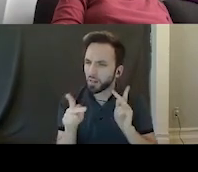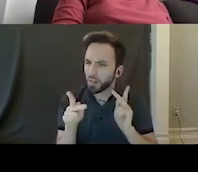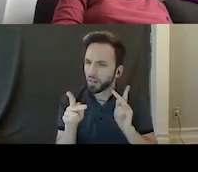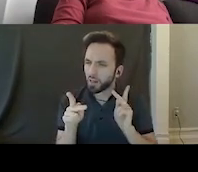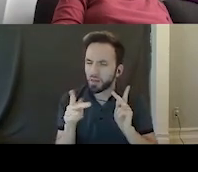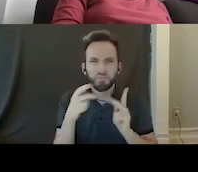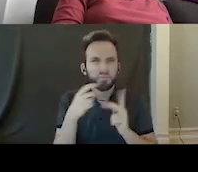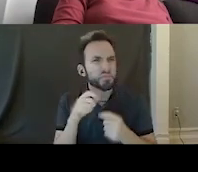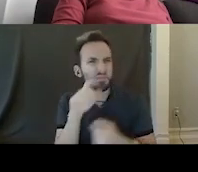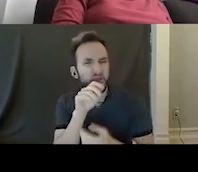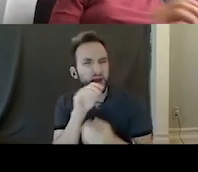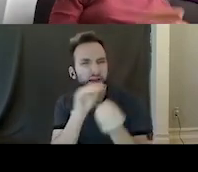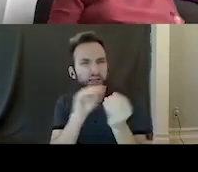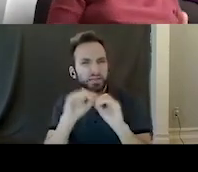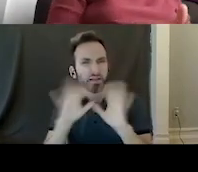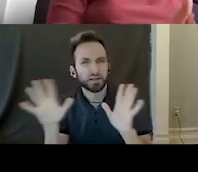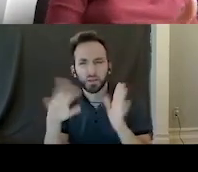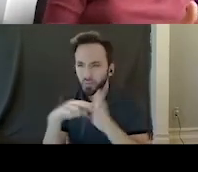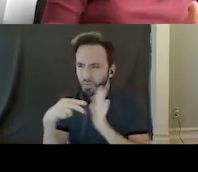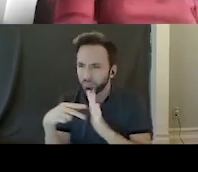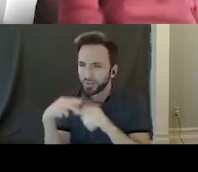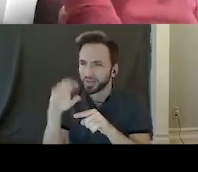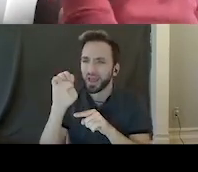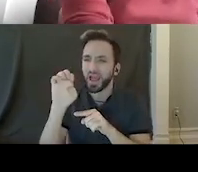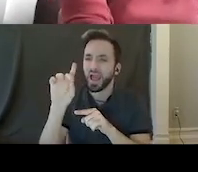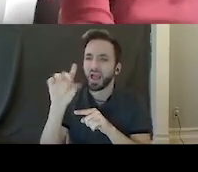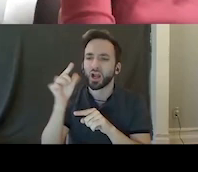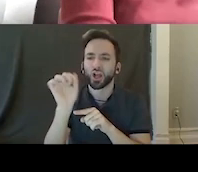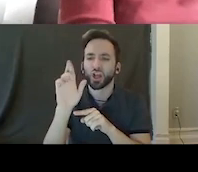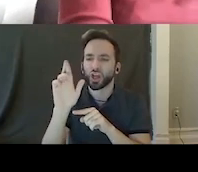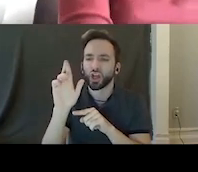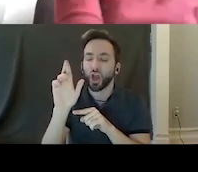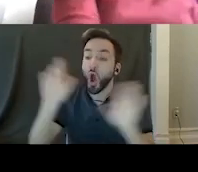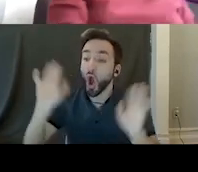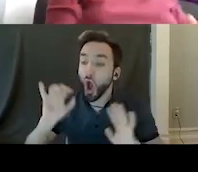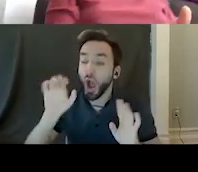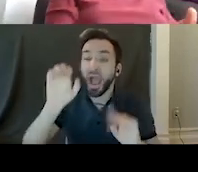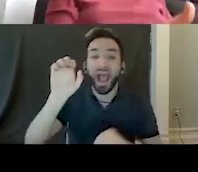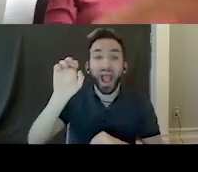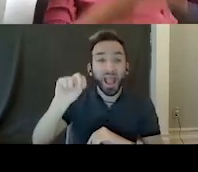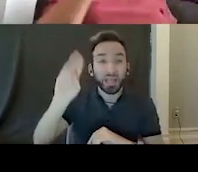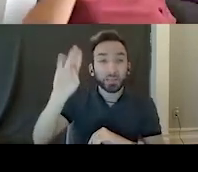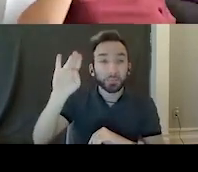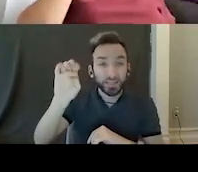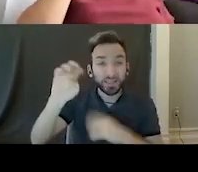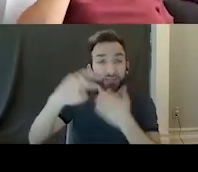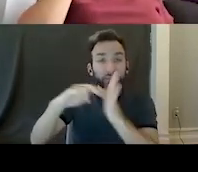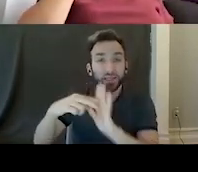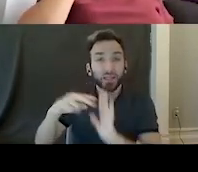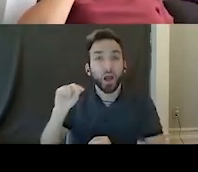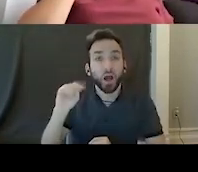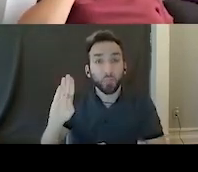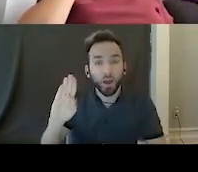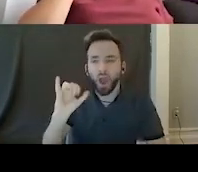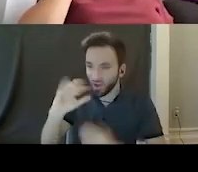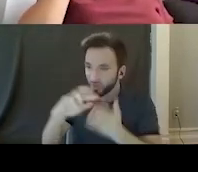can you specify what you mean by that, Edgar? Or, oh, who are non-binary. Are you